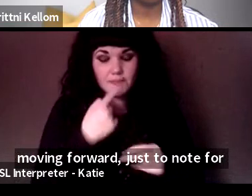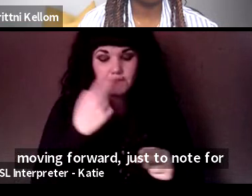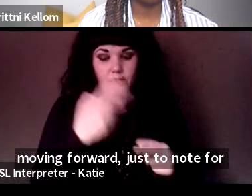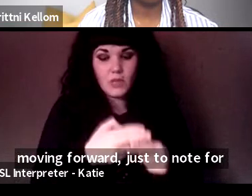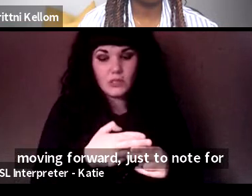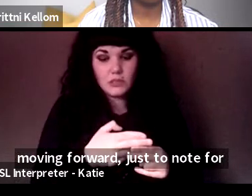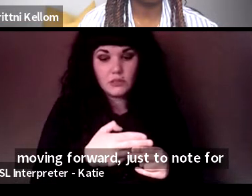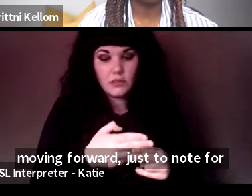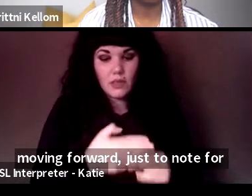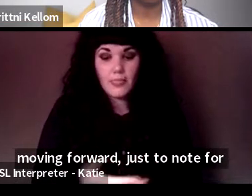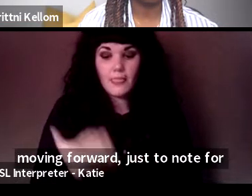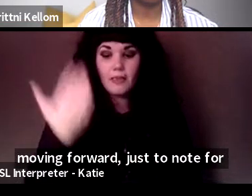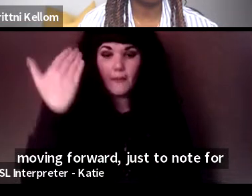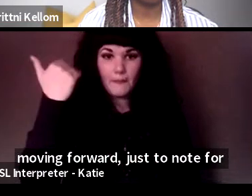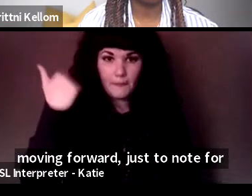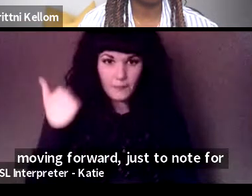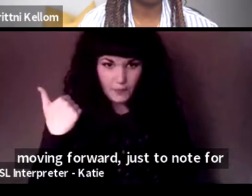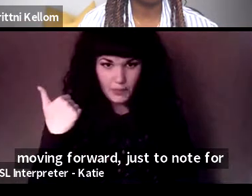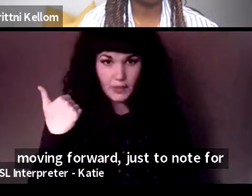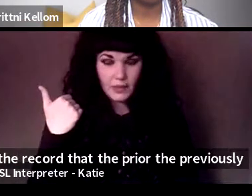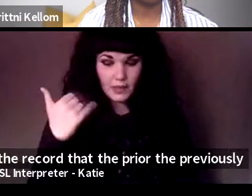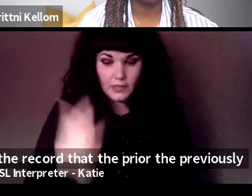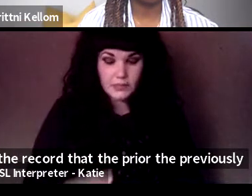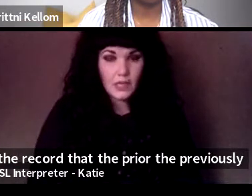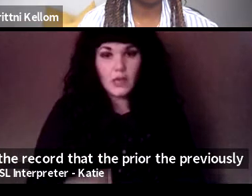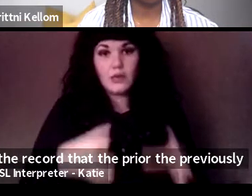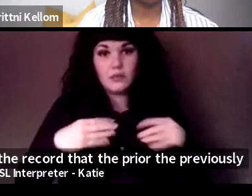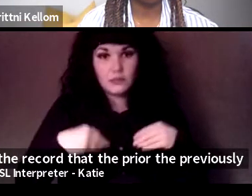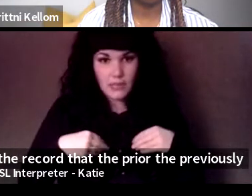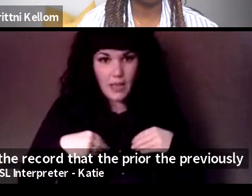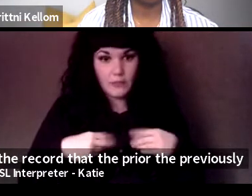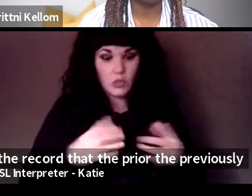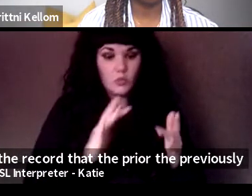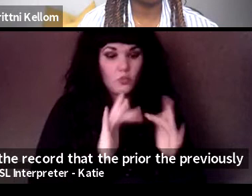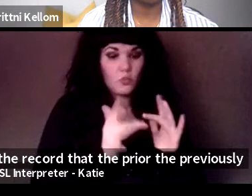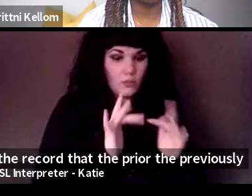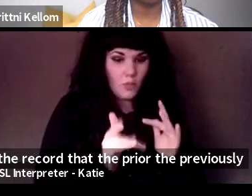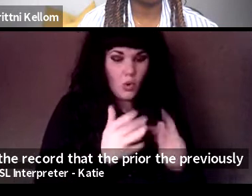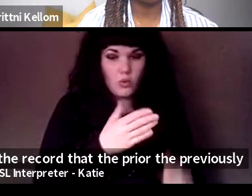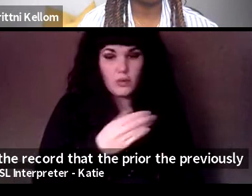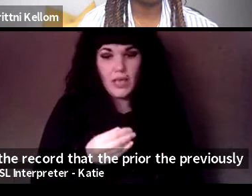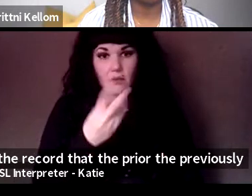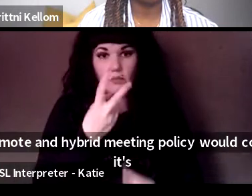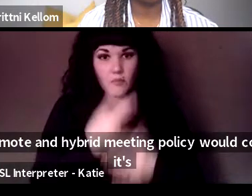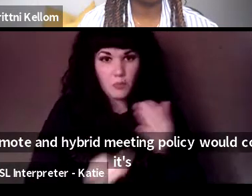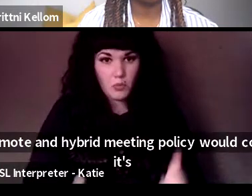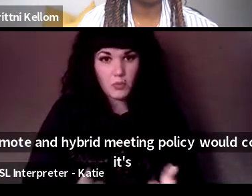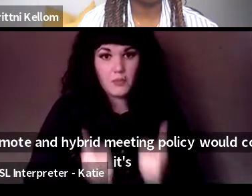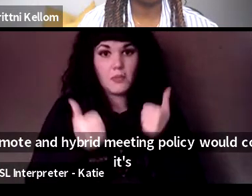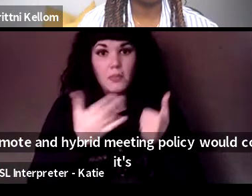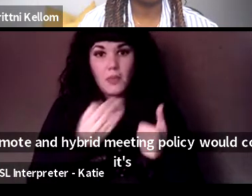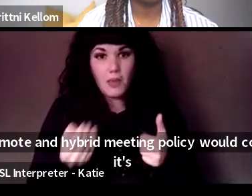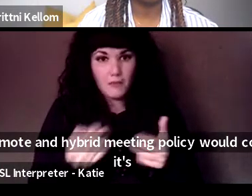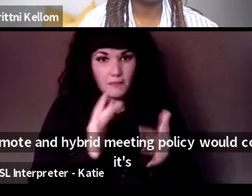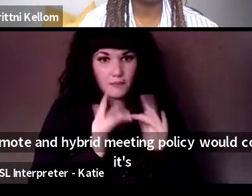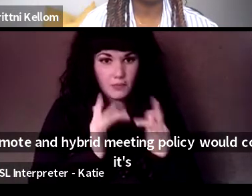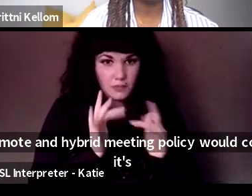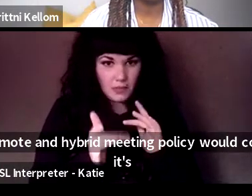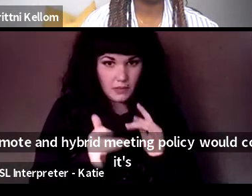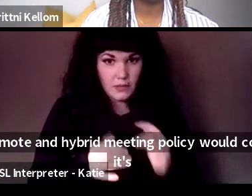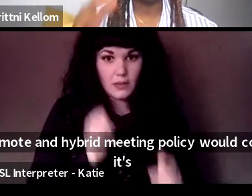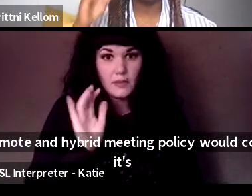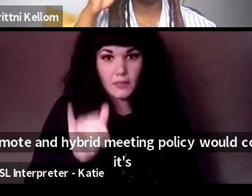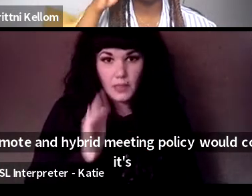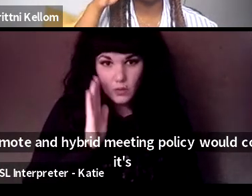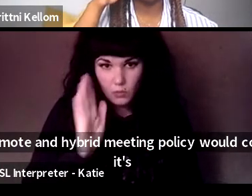previously adopted remote and hybrid meeting policy would control, and it's far more detailed than the information that's in front of the commission in the